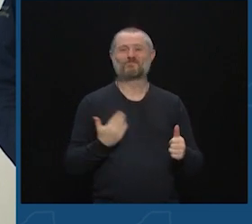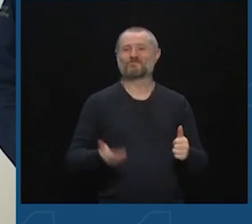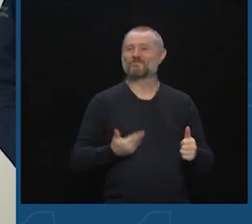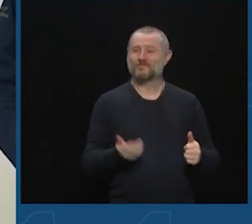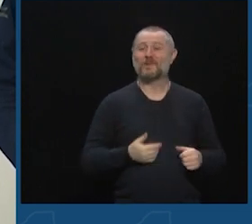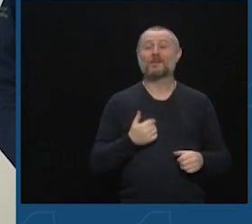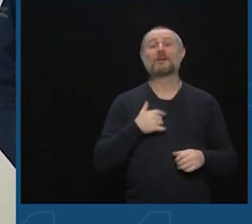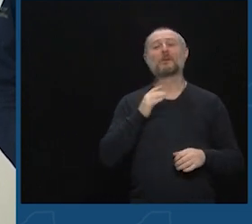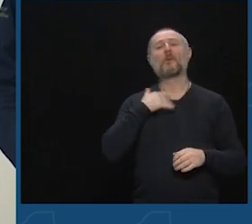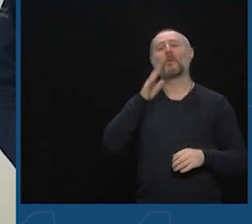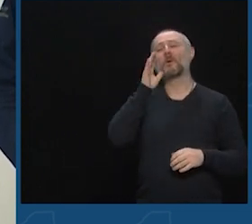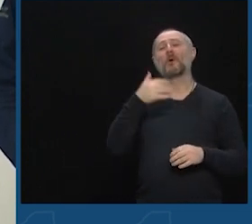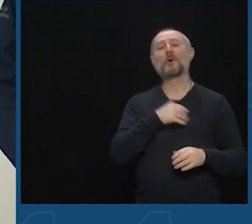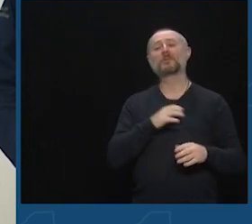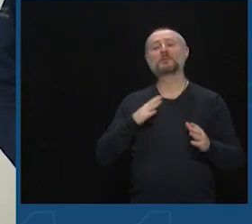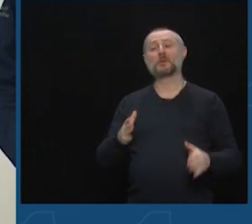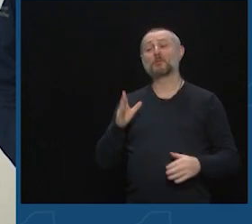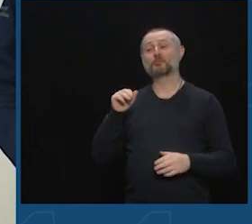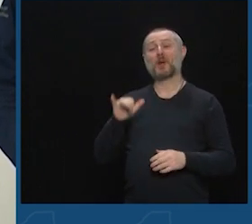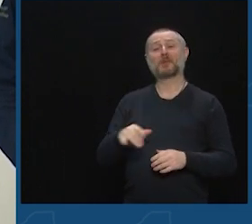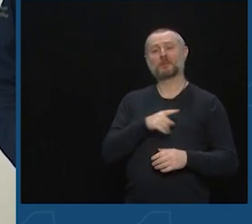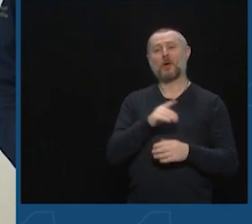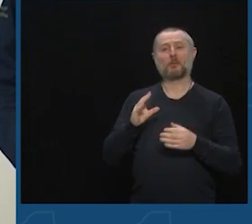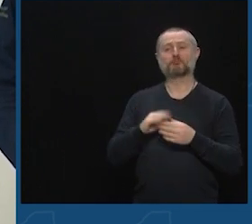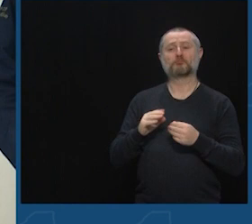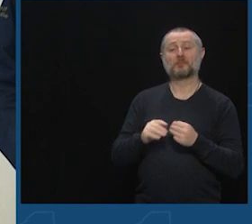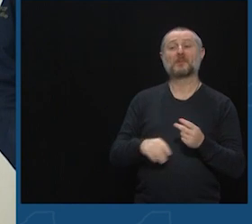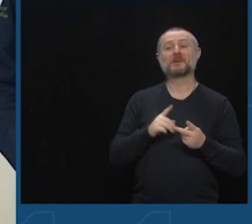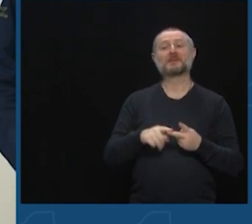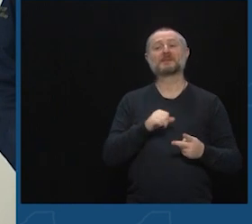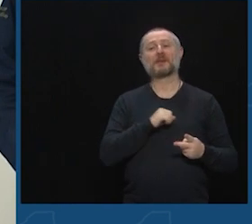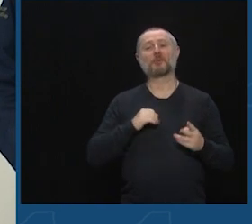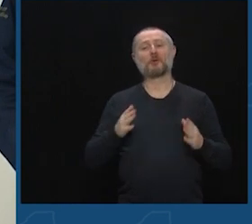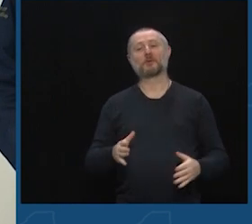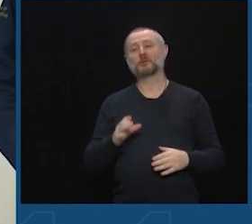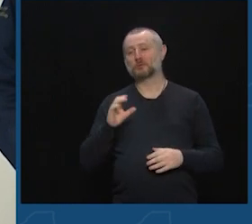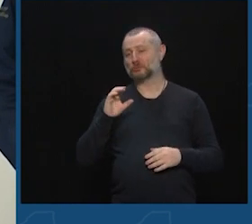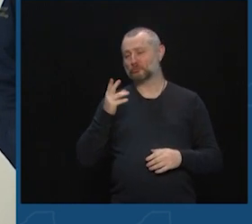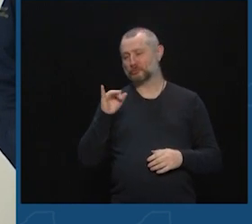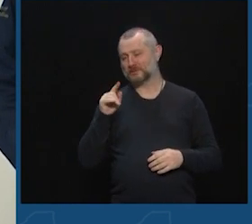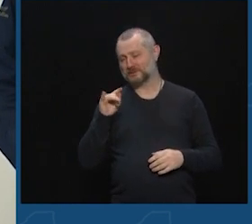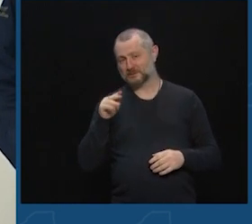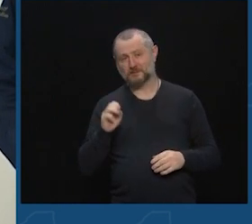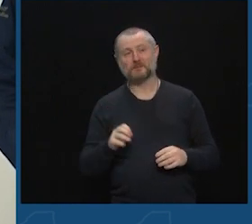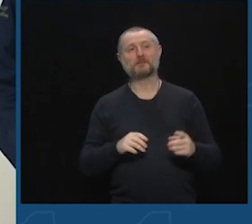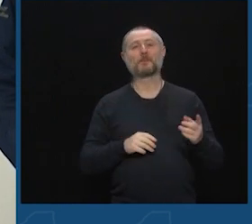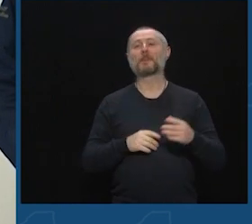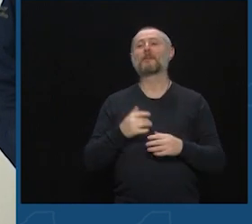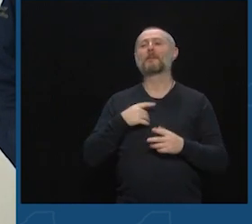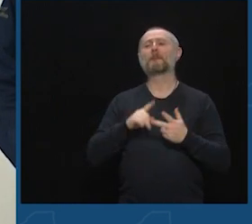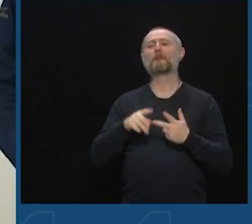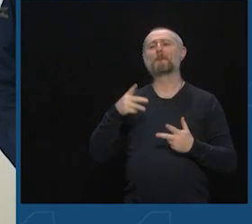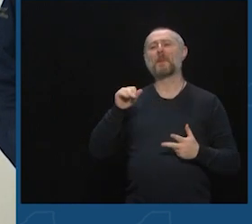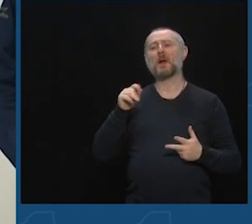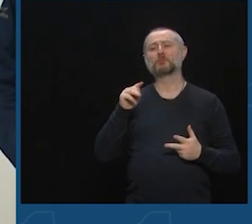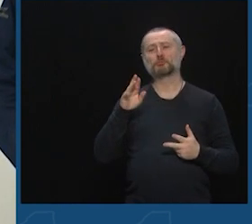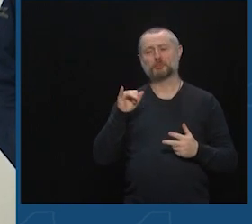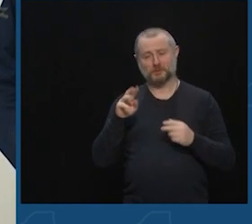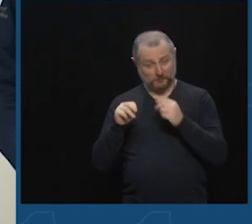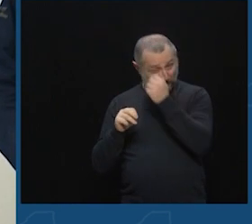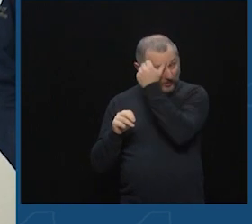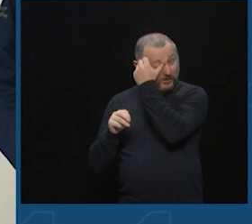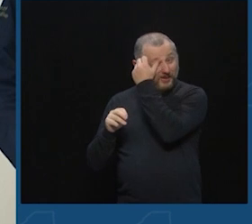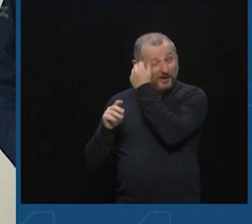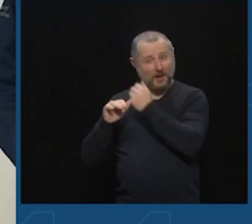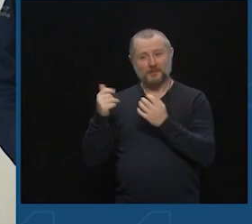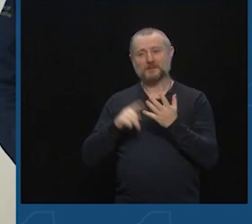Senator Hinchy as well, and our County Executive, Pat Ryan, as well as our friends from Central Hudson, who are working tirelessly as soon as they